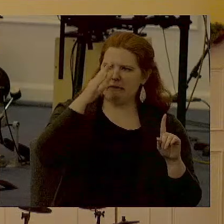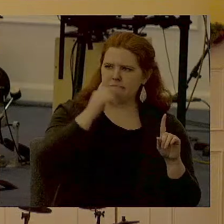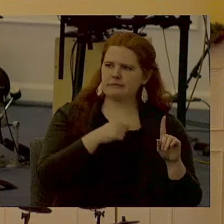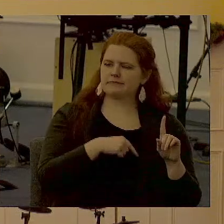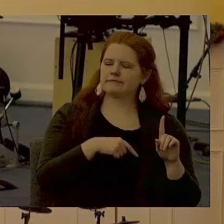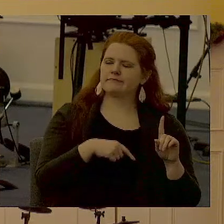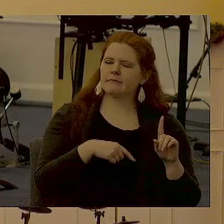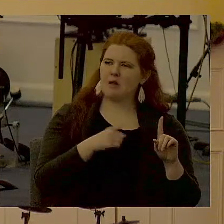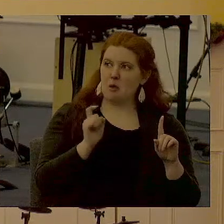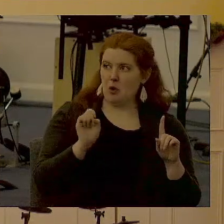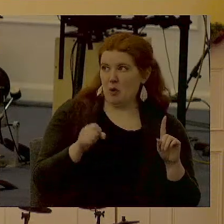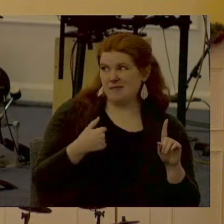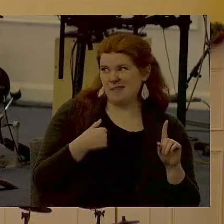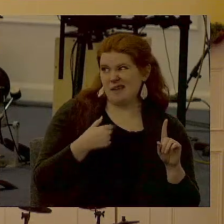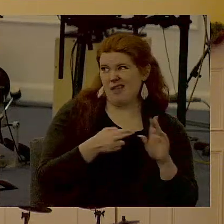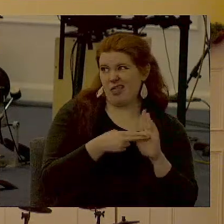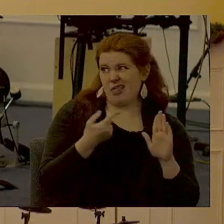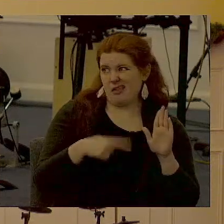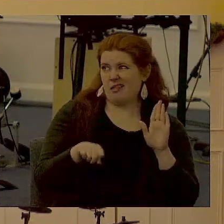That could be me.